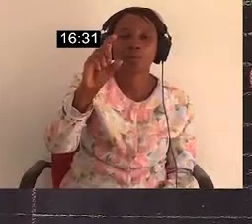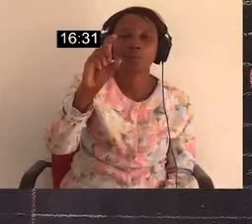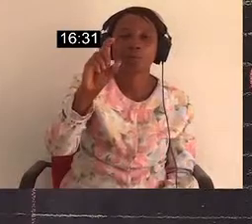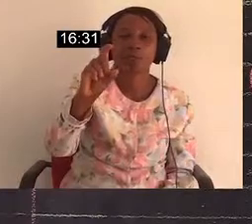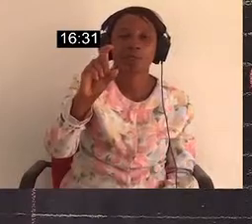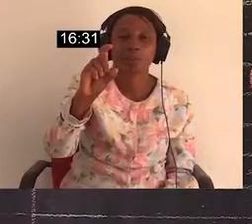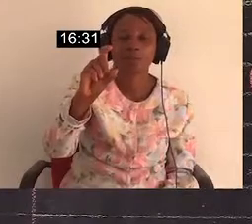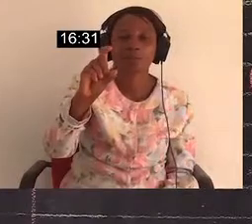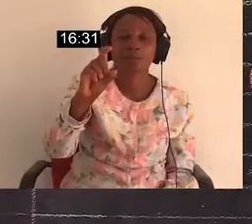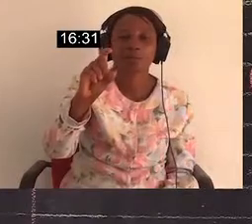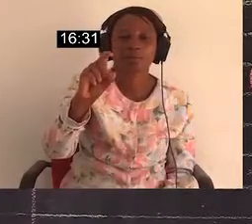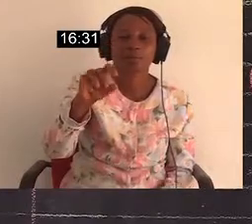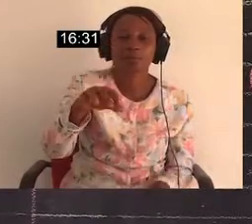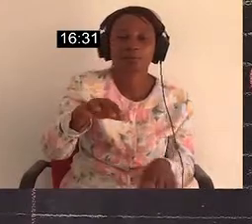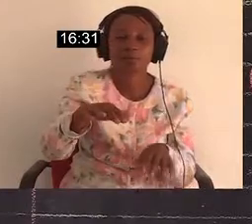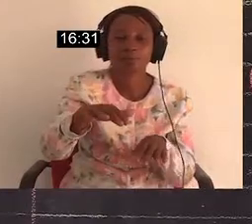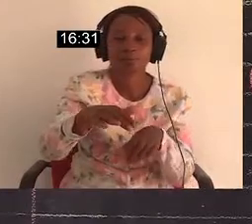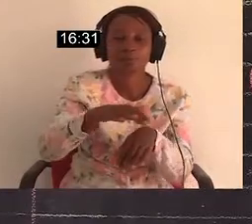Cox.